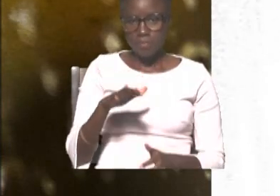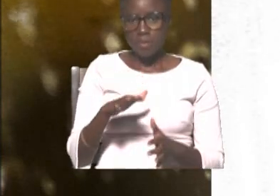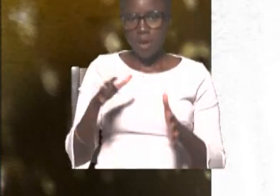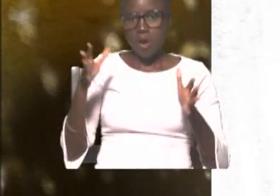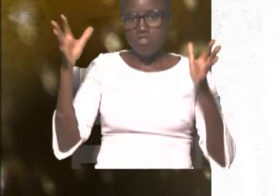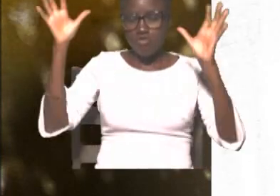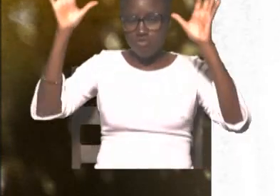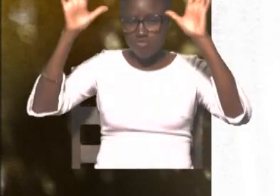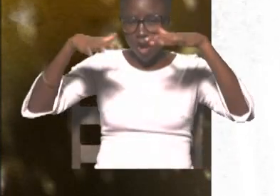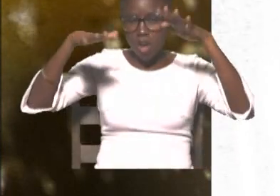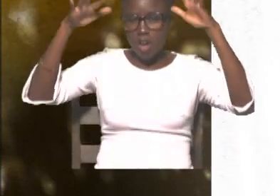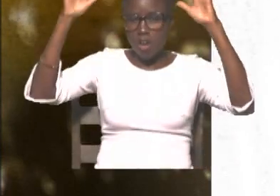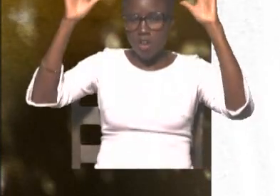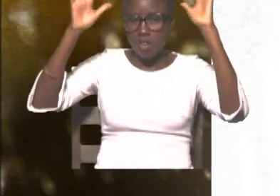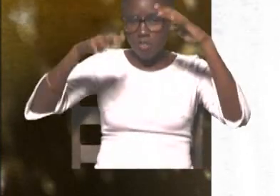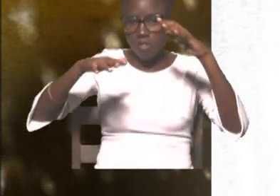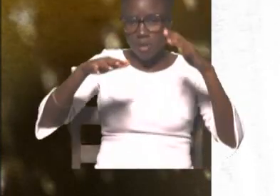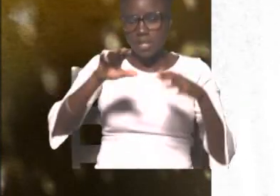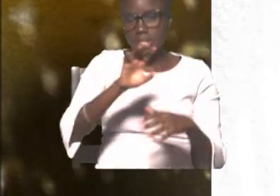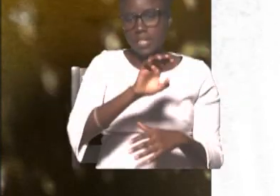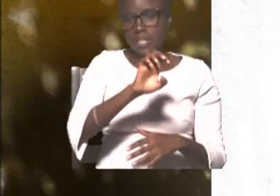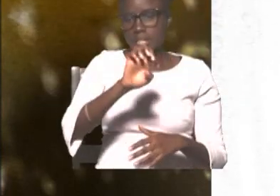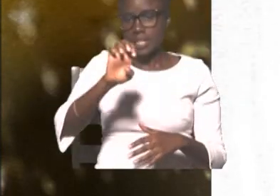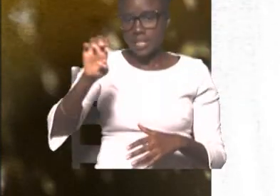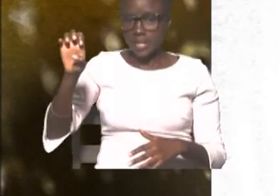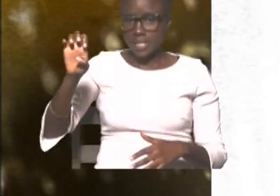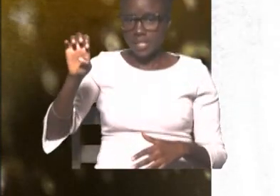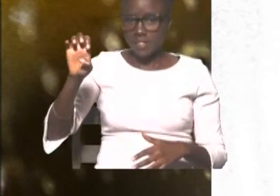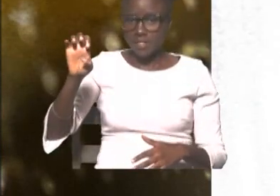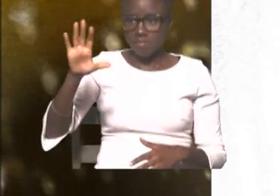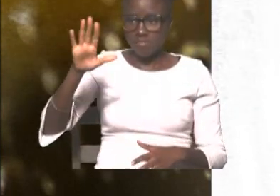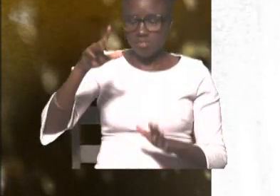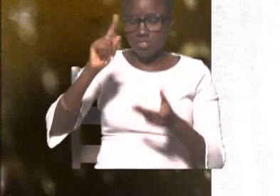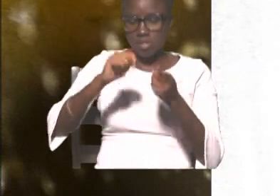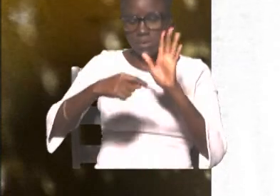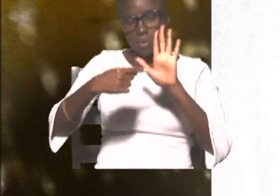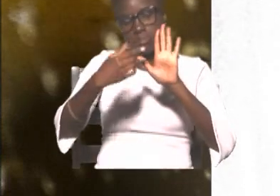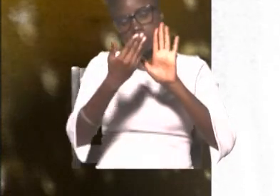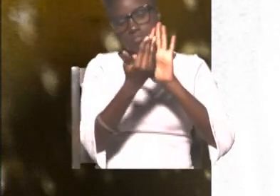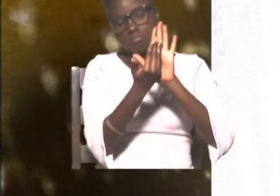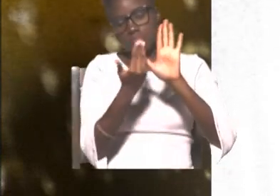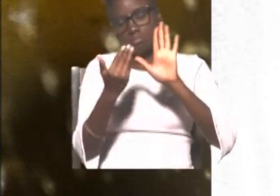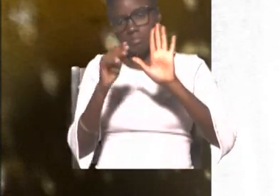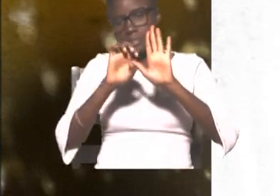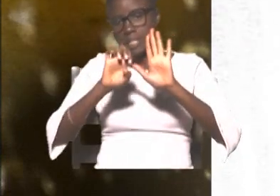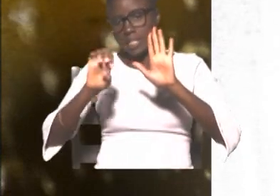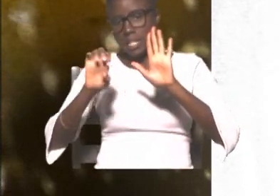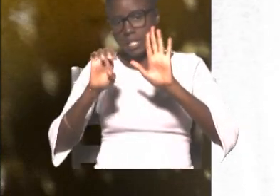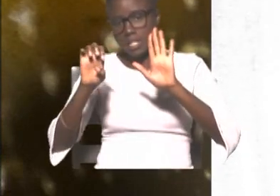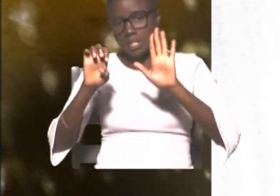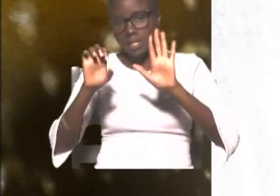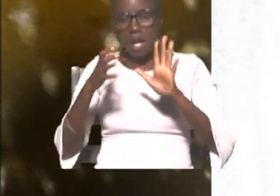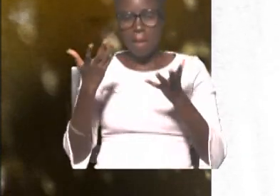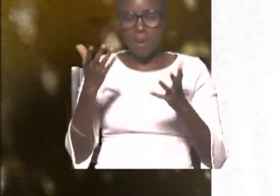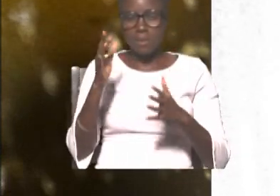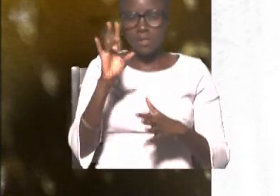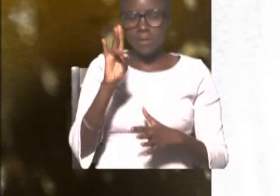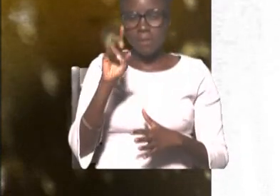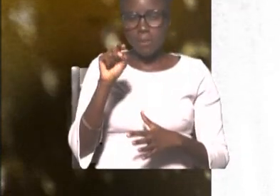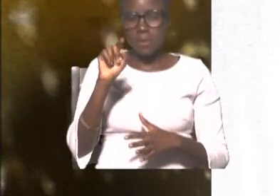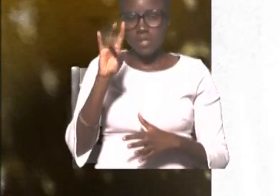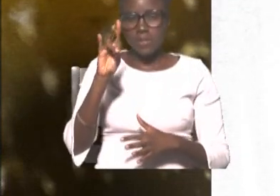this rainfall is expected over the eastern half of Trinidad, where daily totals could reach up to